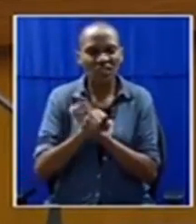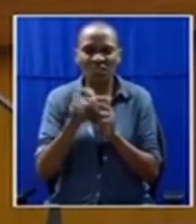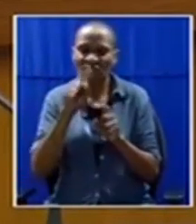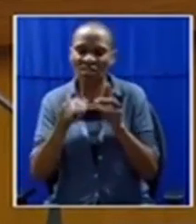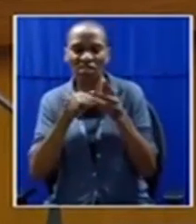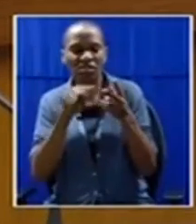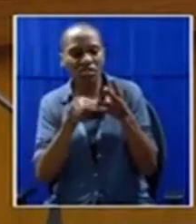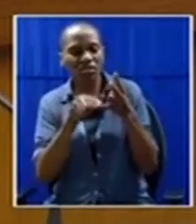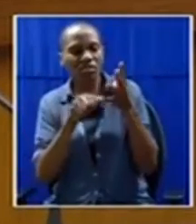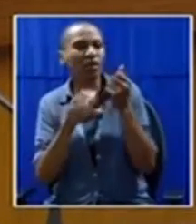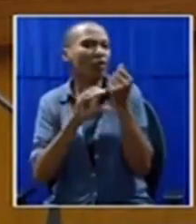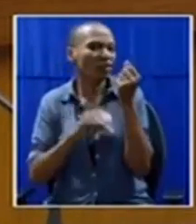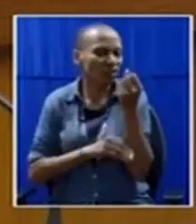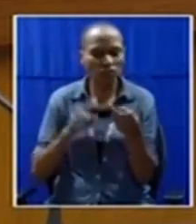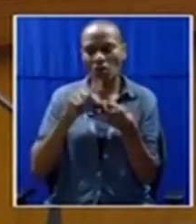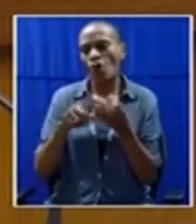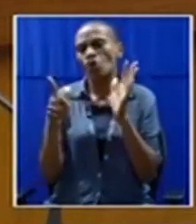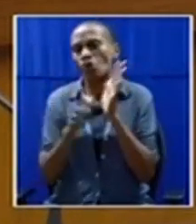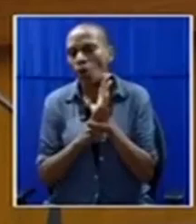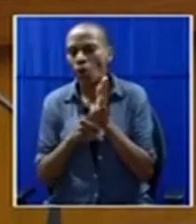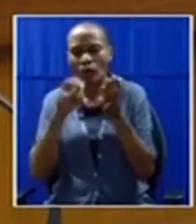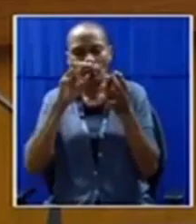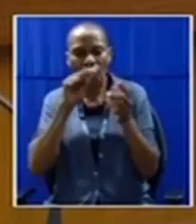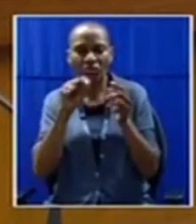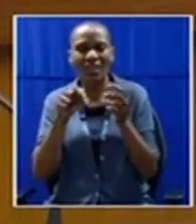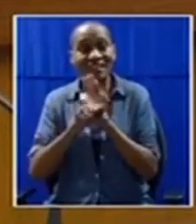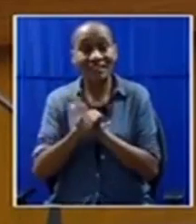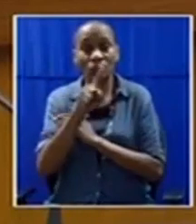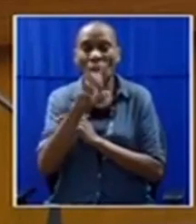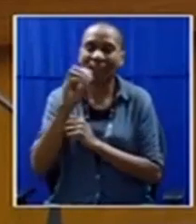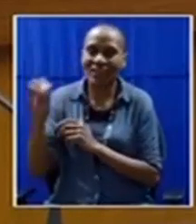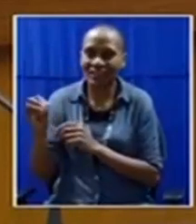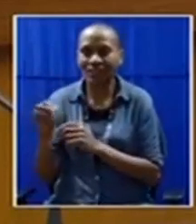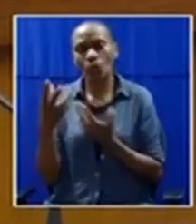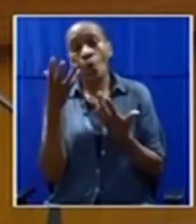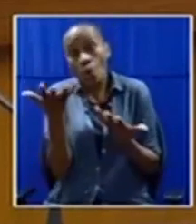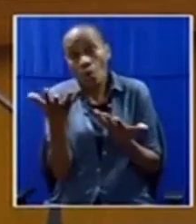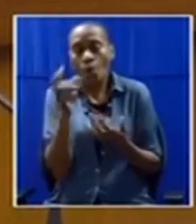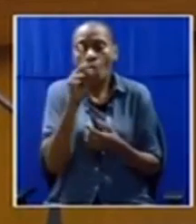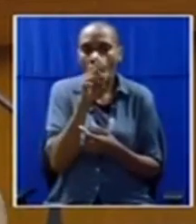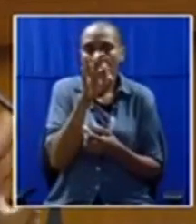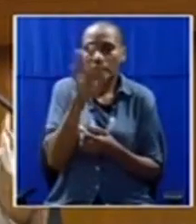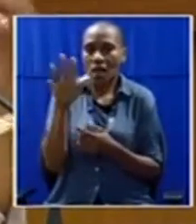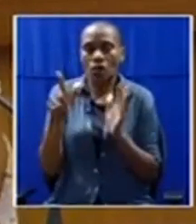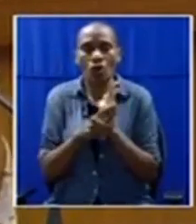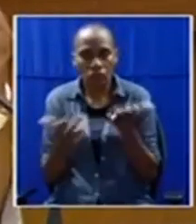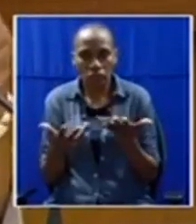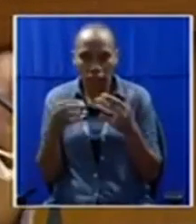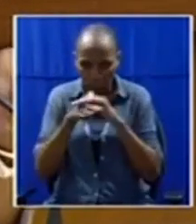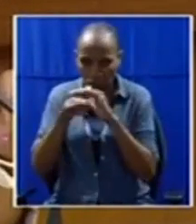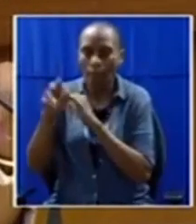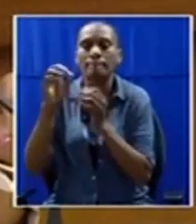Constitution and the law in terms of Section 100 and 139 and so on. So